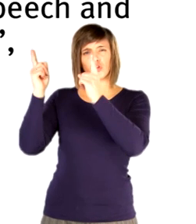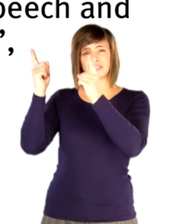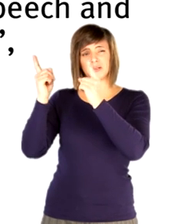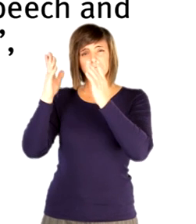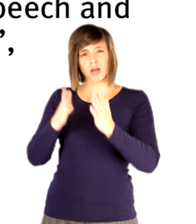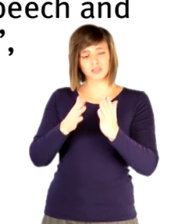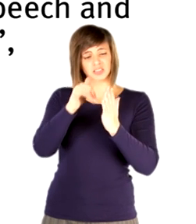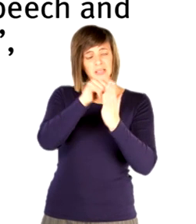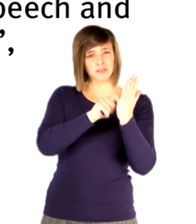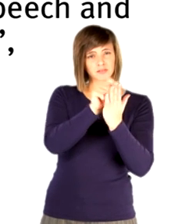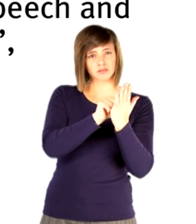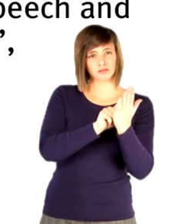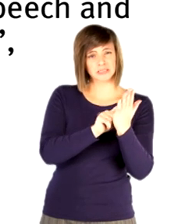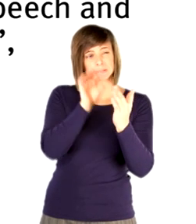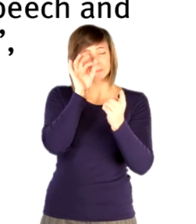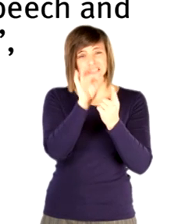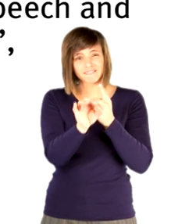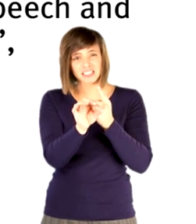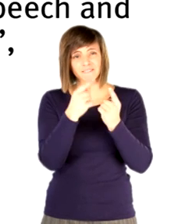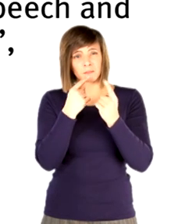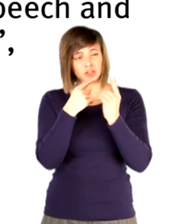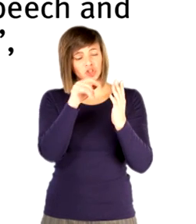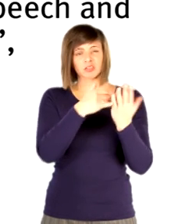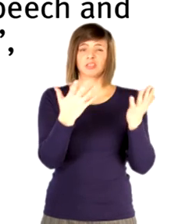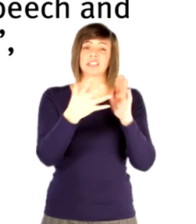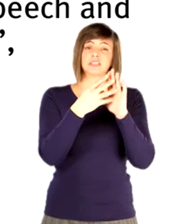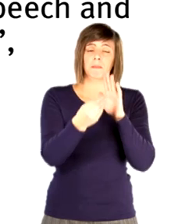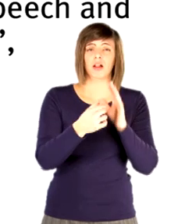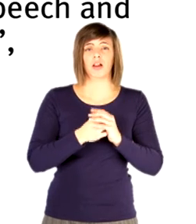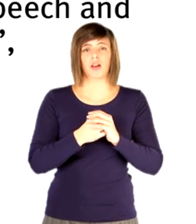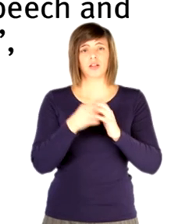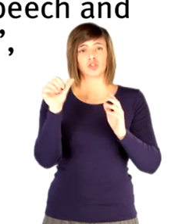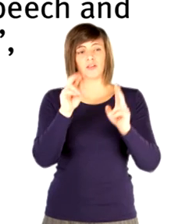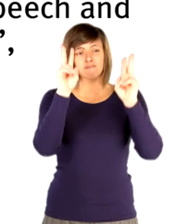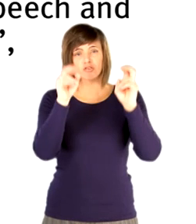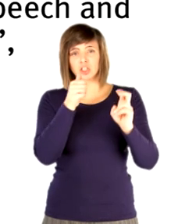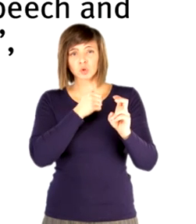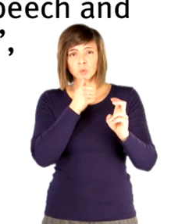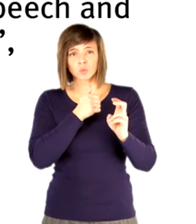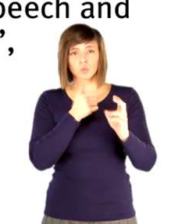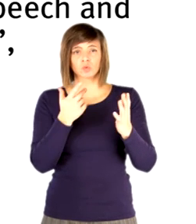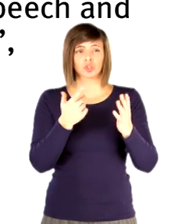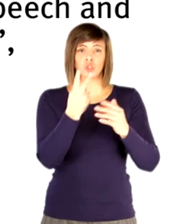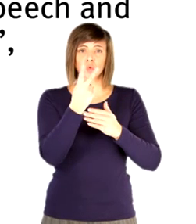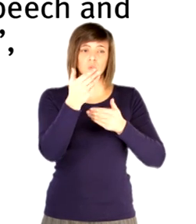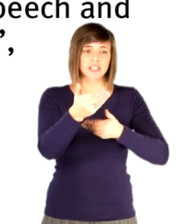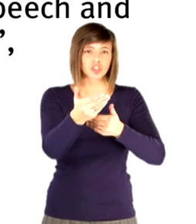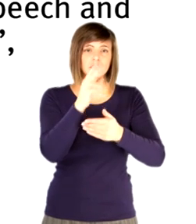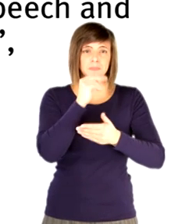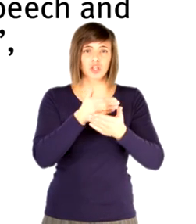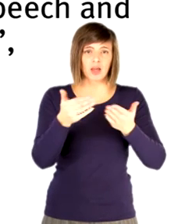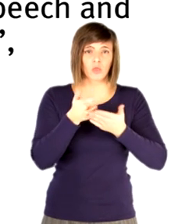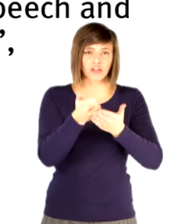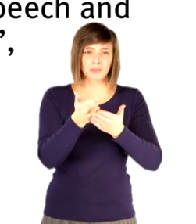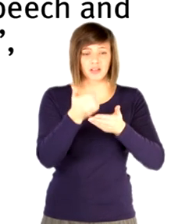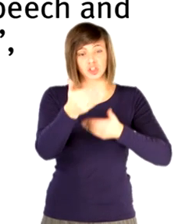Local authorities must write statements which are specific. For example, they must write phrases such as 2 sessions of